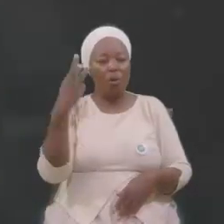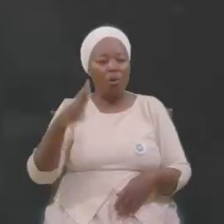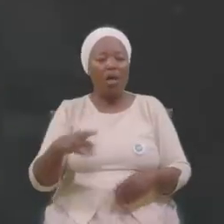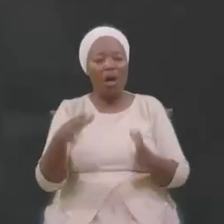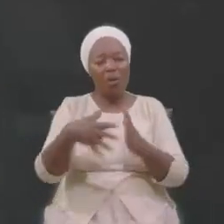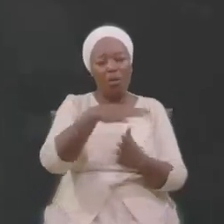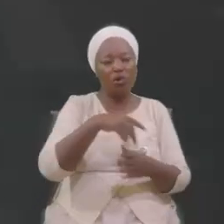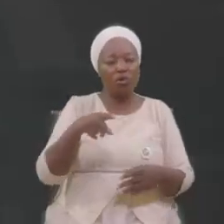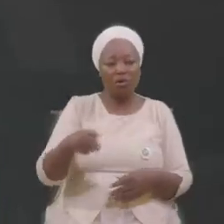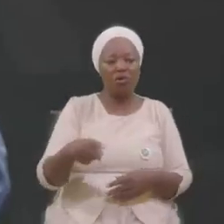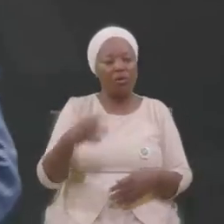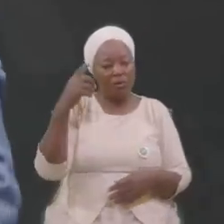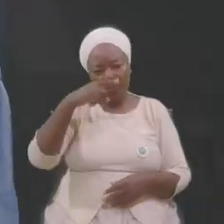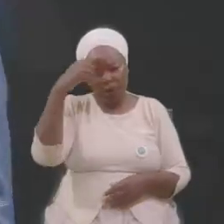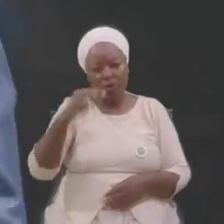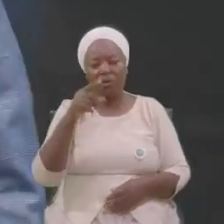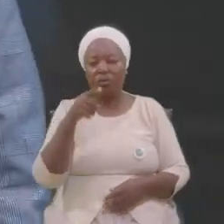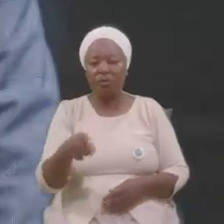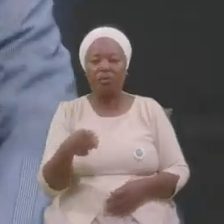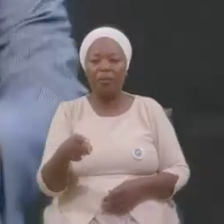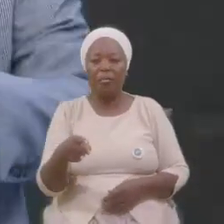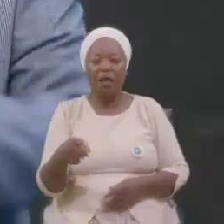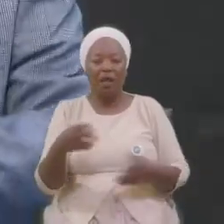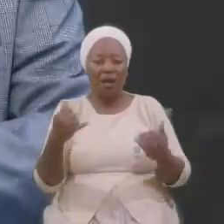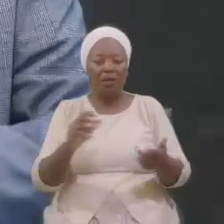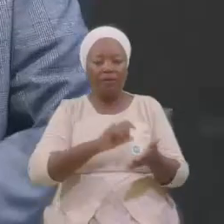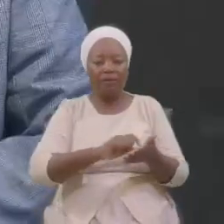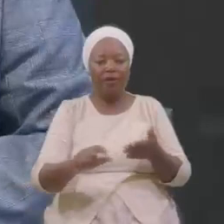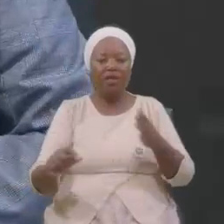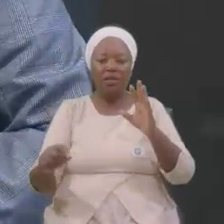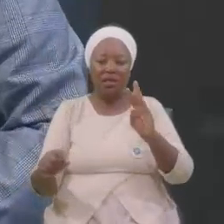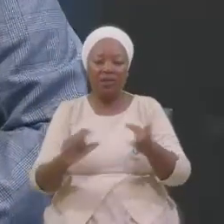you for your sake. Look at verse 6. In verse 6,